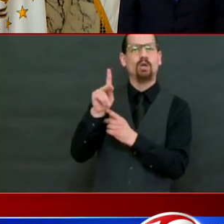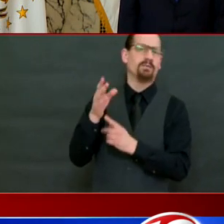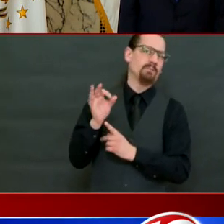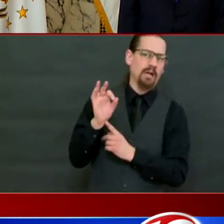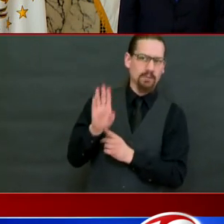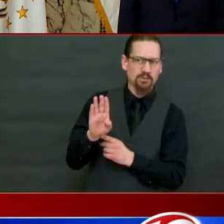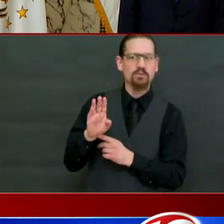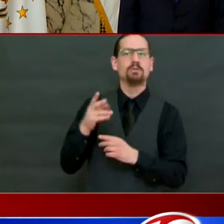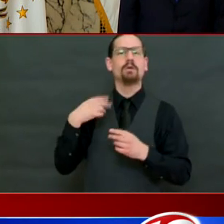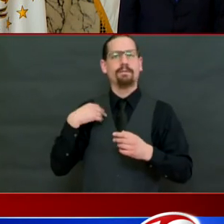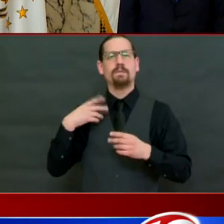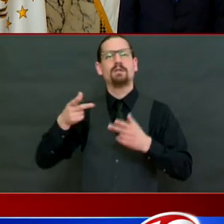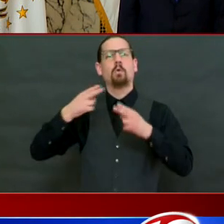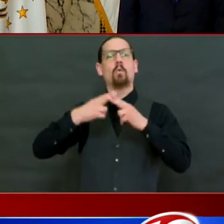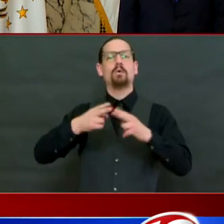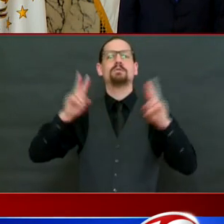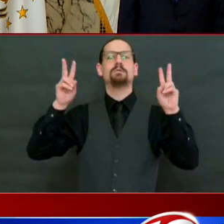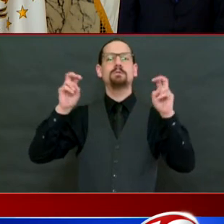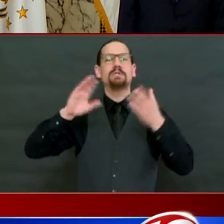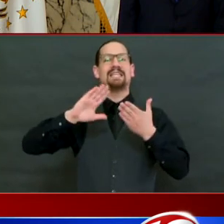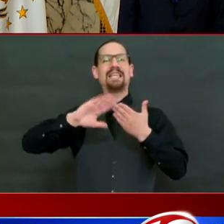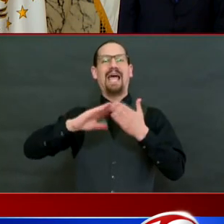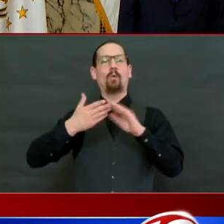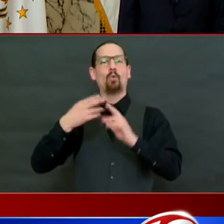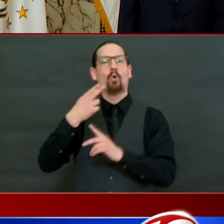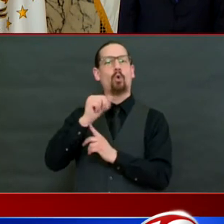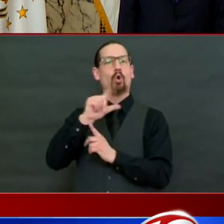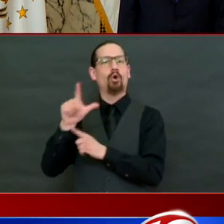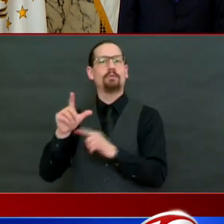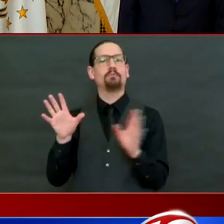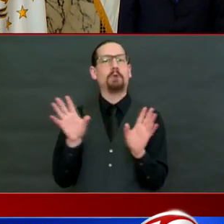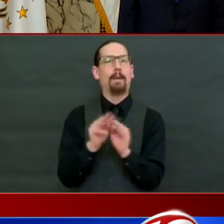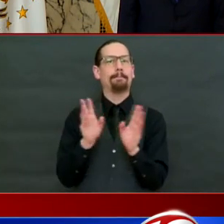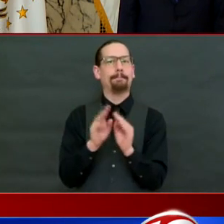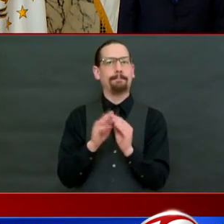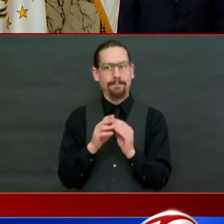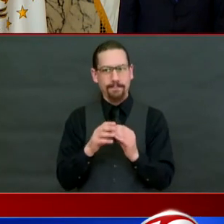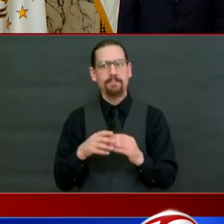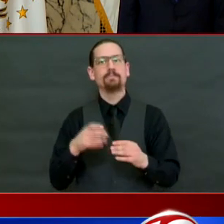relates to distance learning and also some of the plans we're getting in place for the summer.